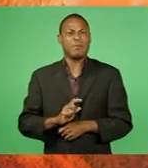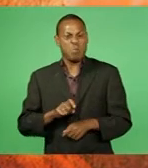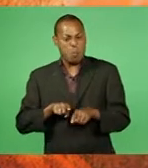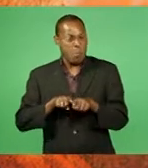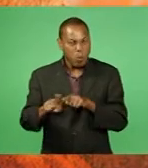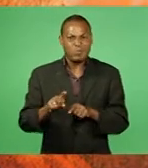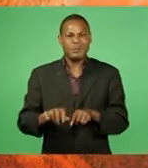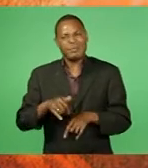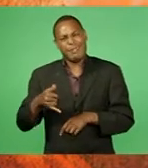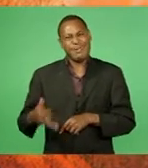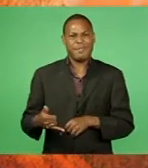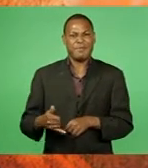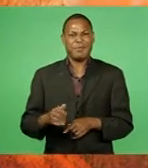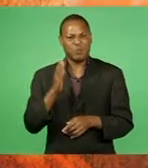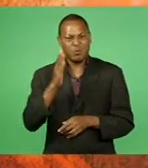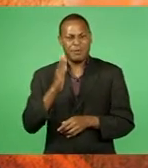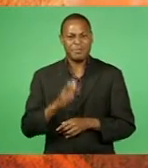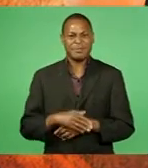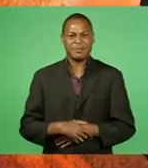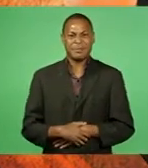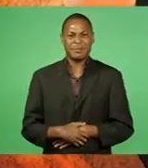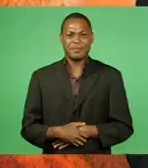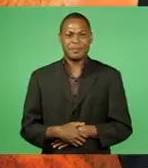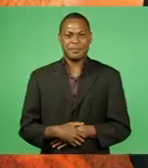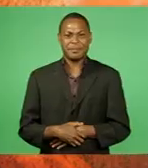school. Tale Materkula reports.